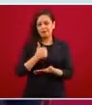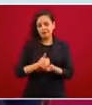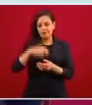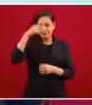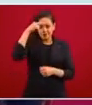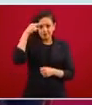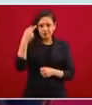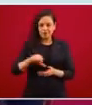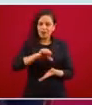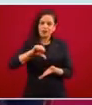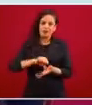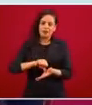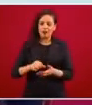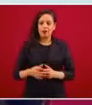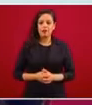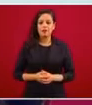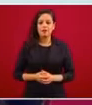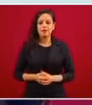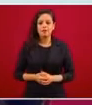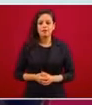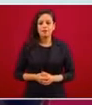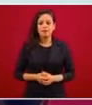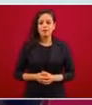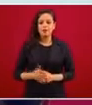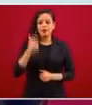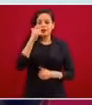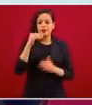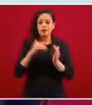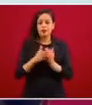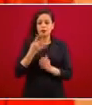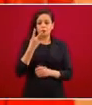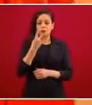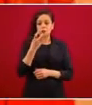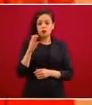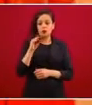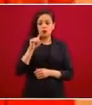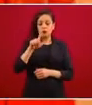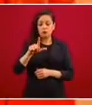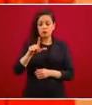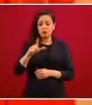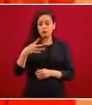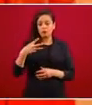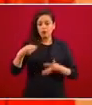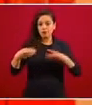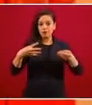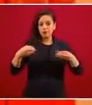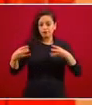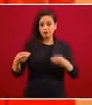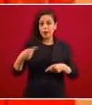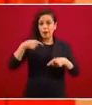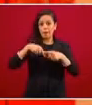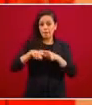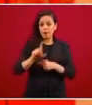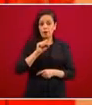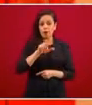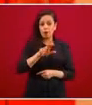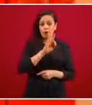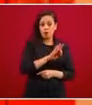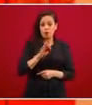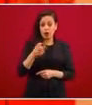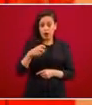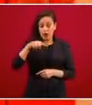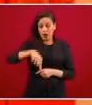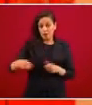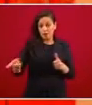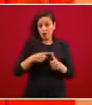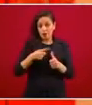México. Se han acumulado the area with the 7.497 highest casos population as desde el well. 28 de febrero, cuando México To this day, notificó a